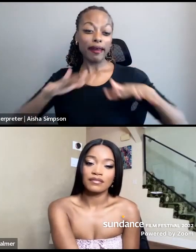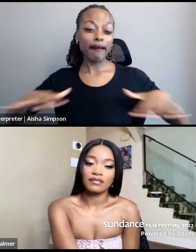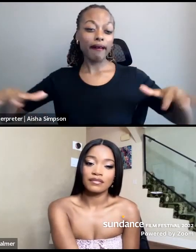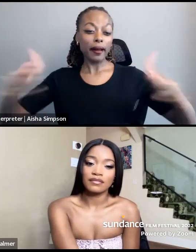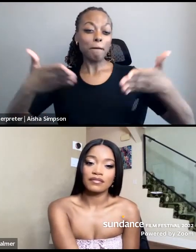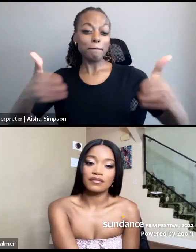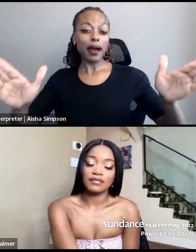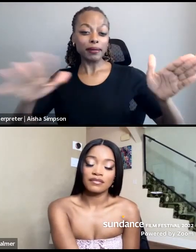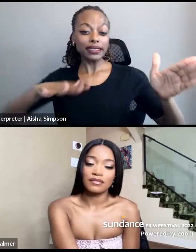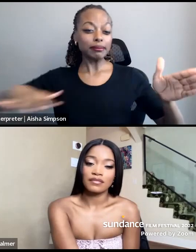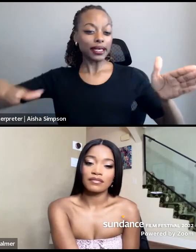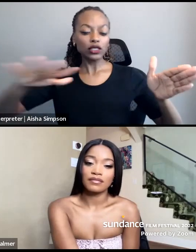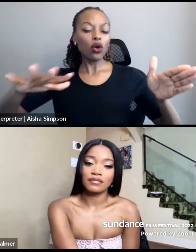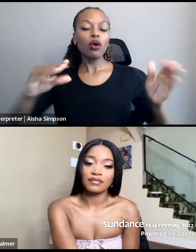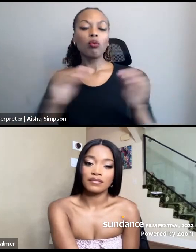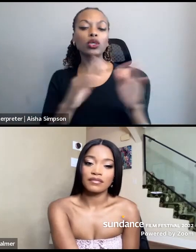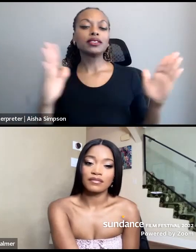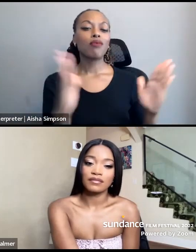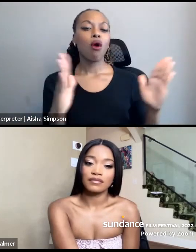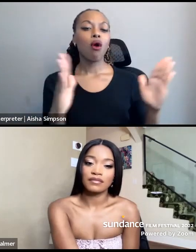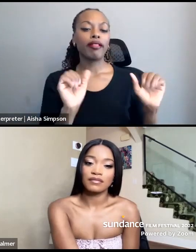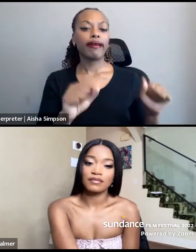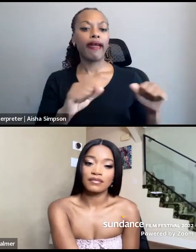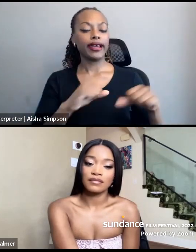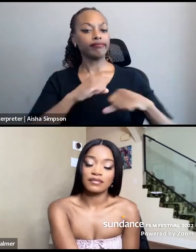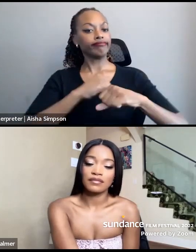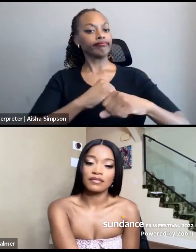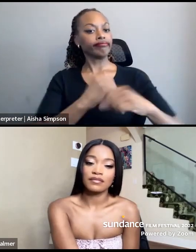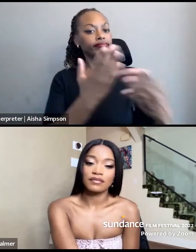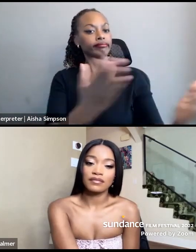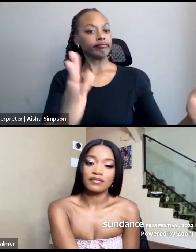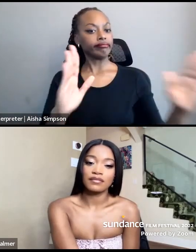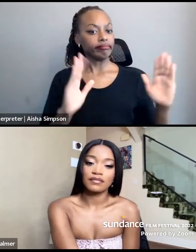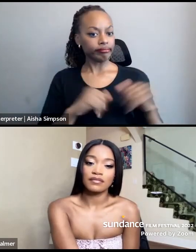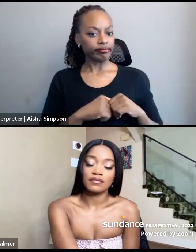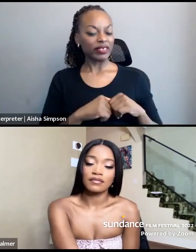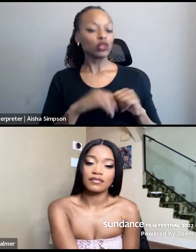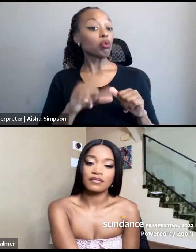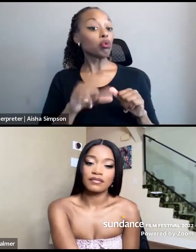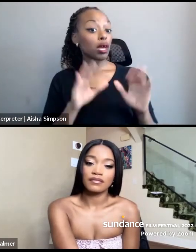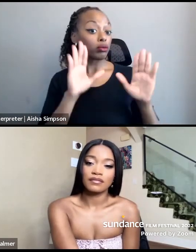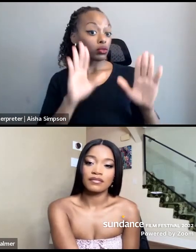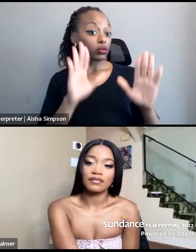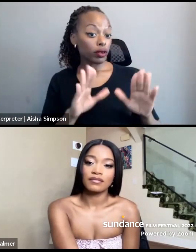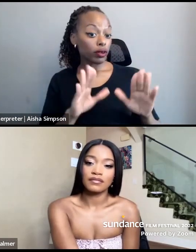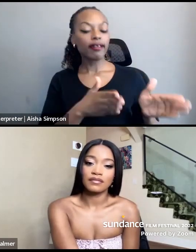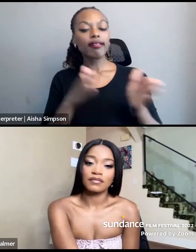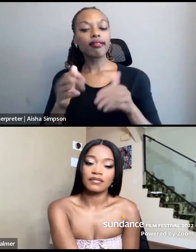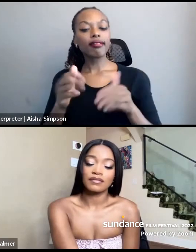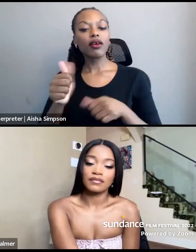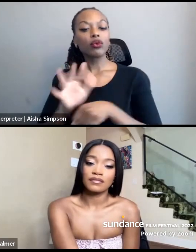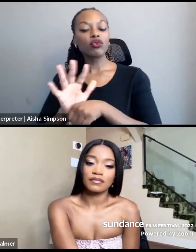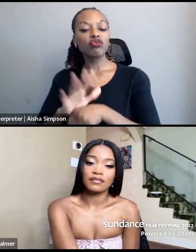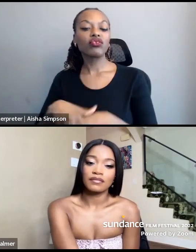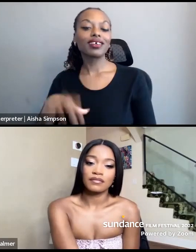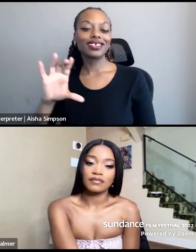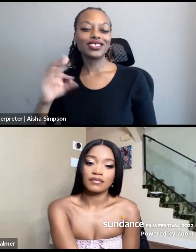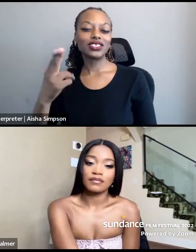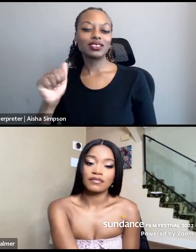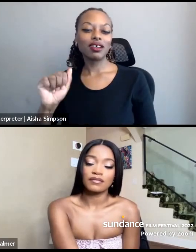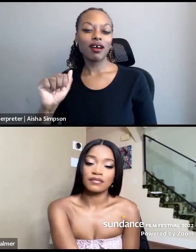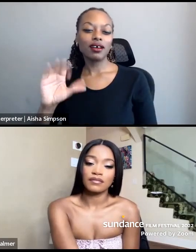was like great. And then Cha Cha, my producing partner